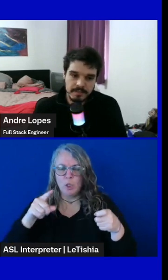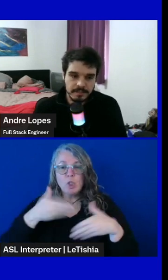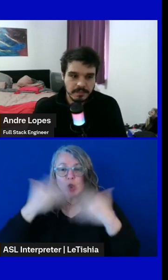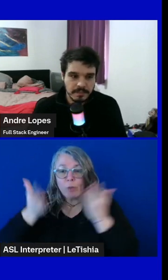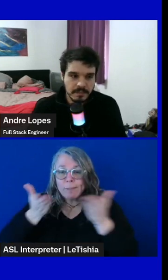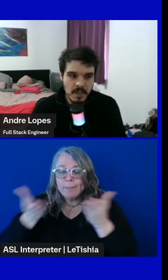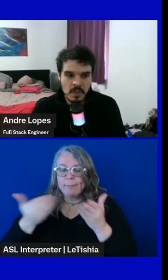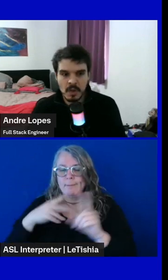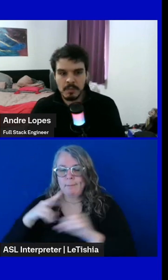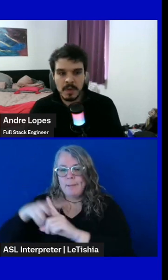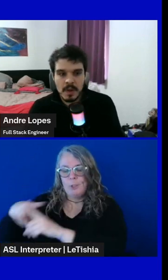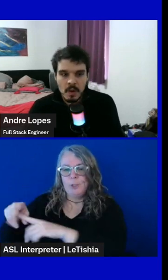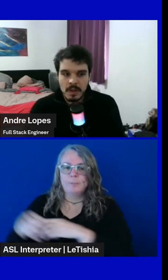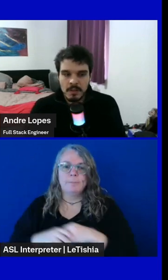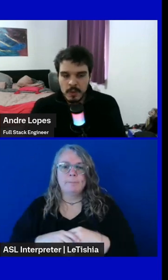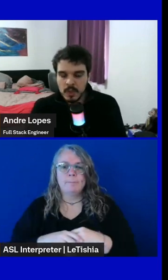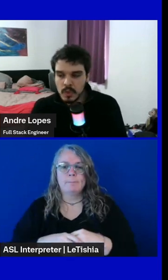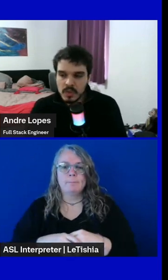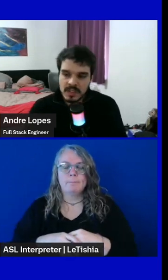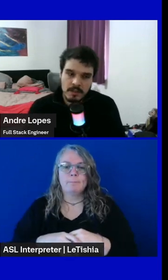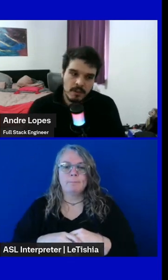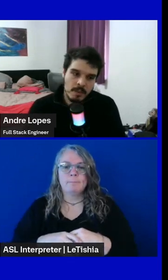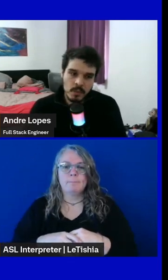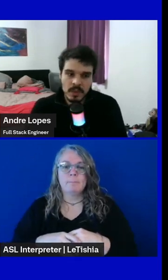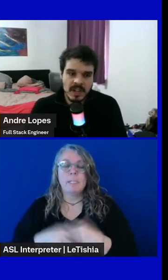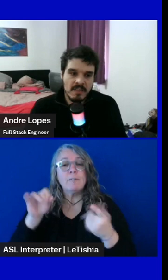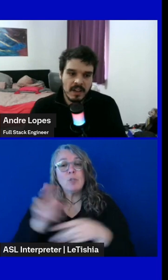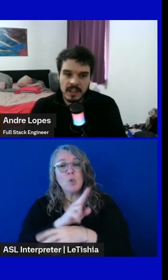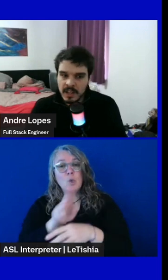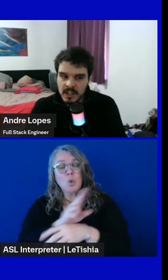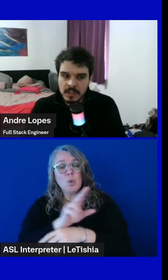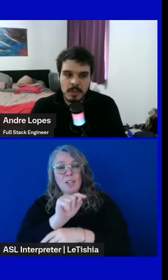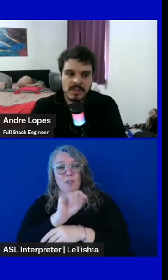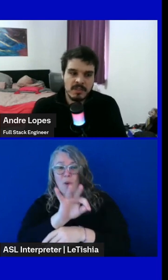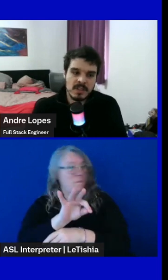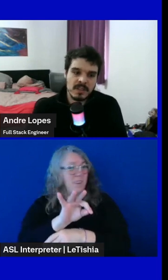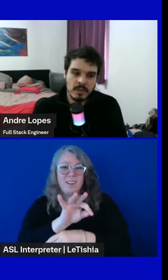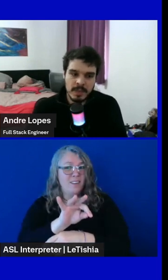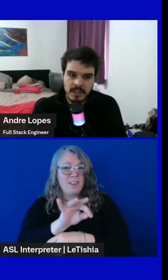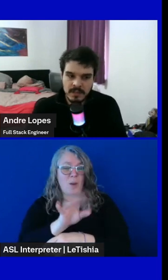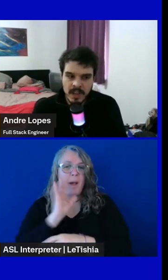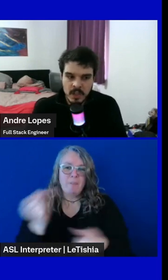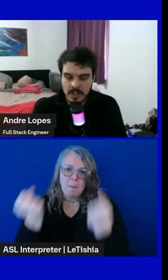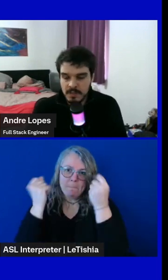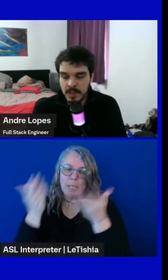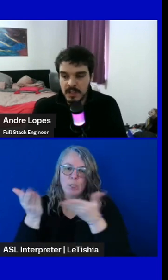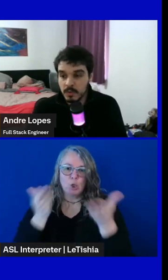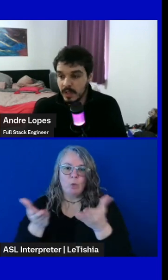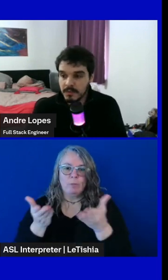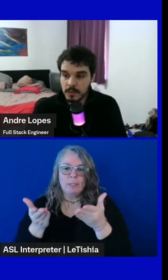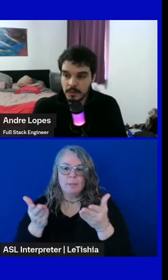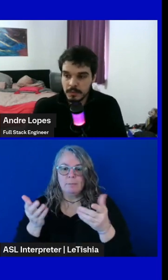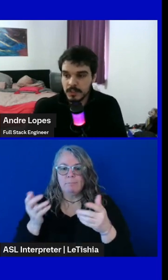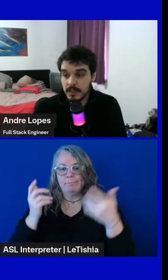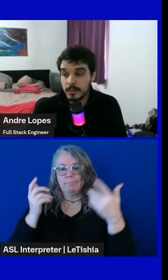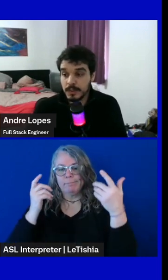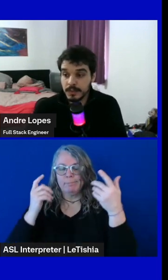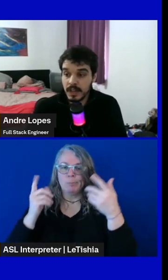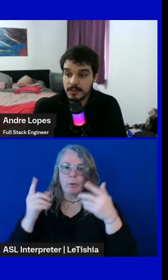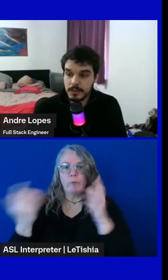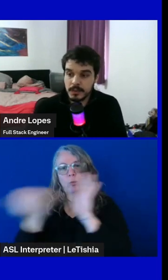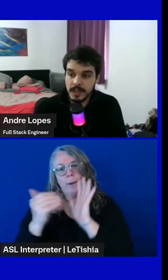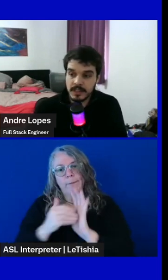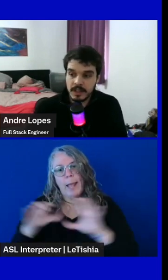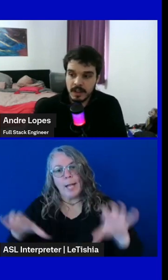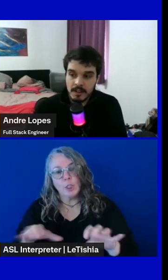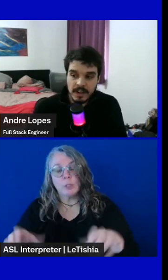applications. So if we don't use Terraform, we're going to have like a large number of services, repetitive actions, because you have to, for example, if you